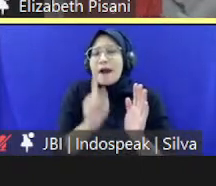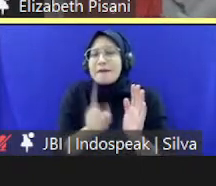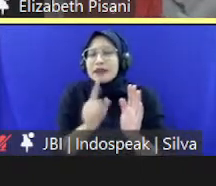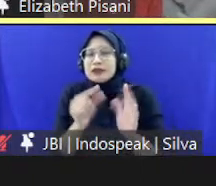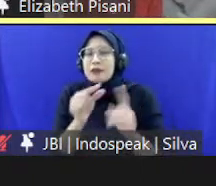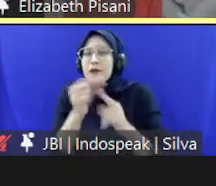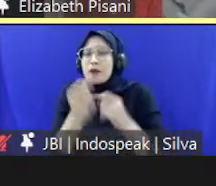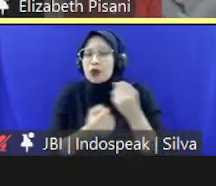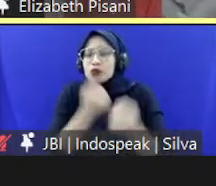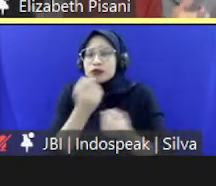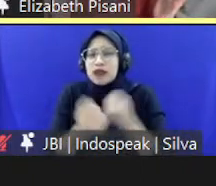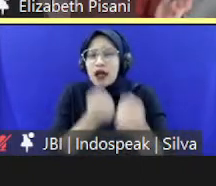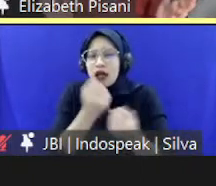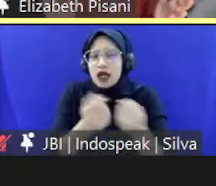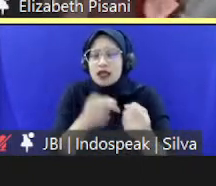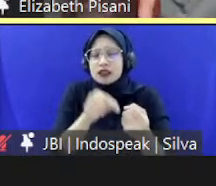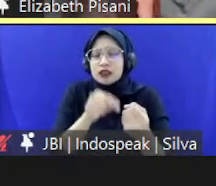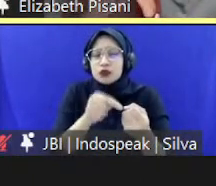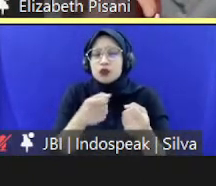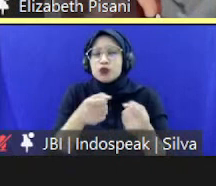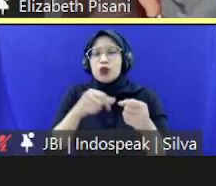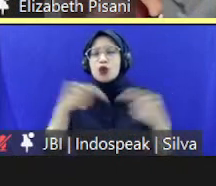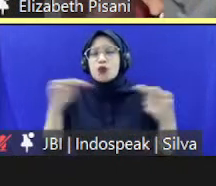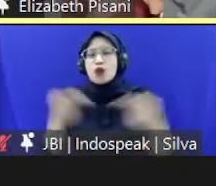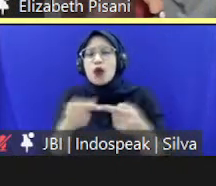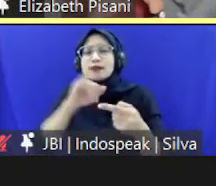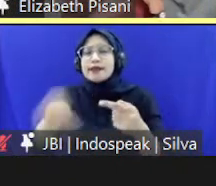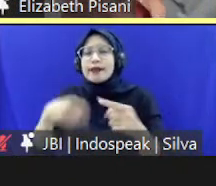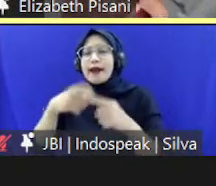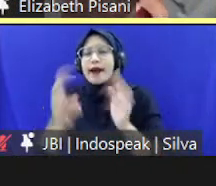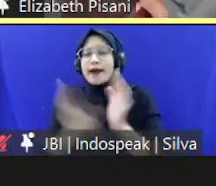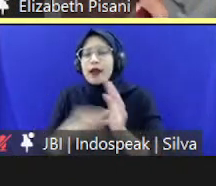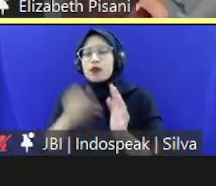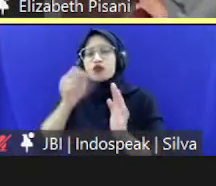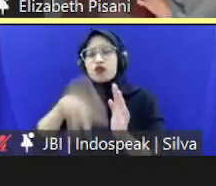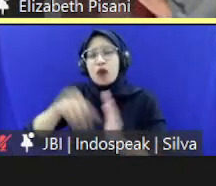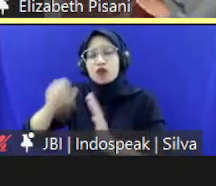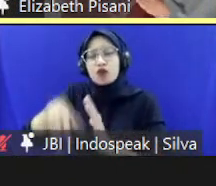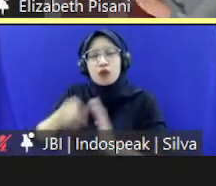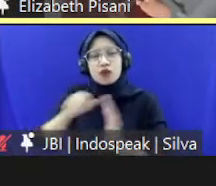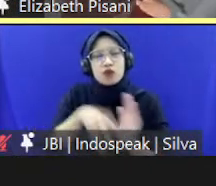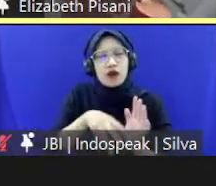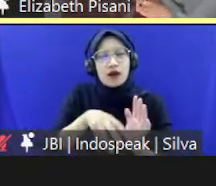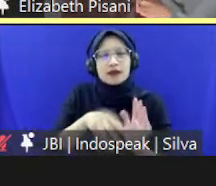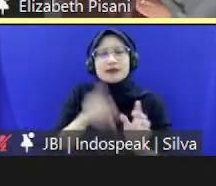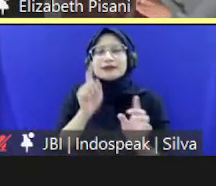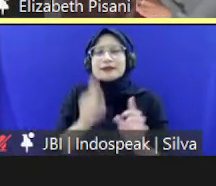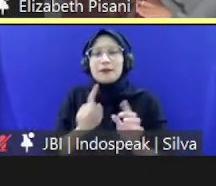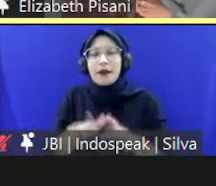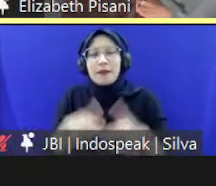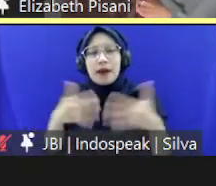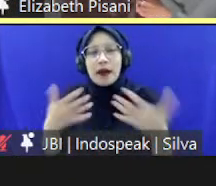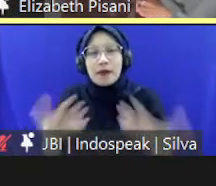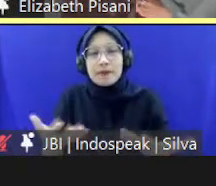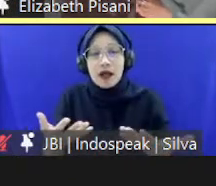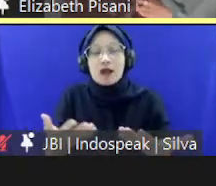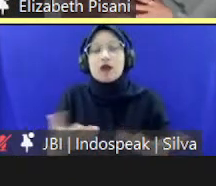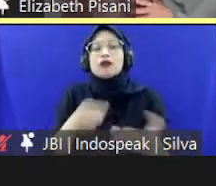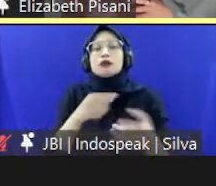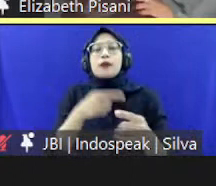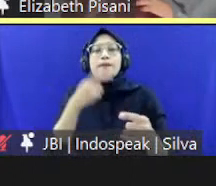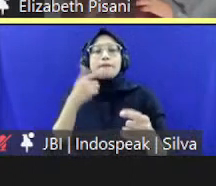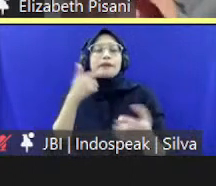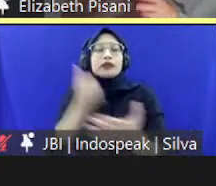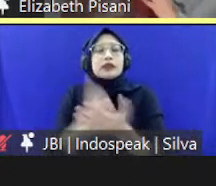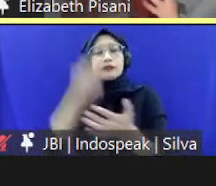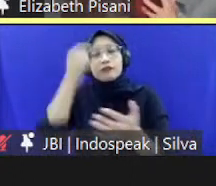these JKN products? Well, one, it gives you access to a massive market and to the national distribution networks.